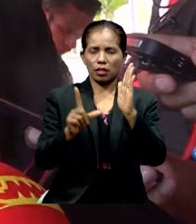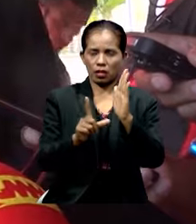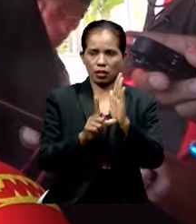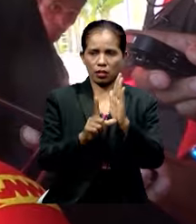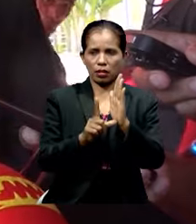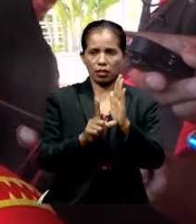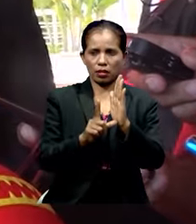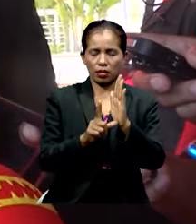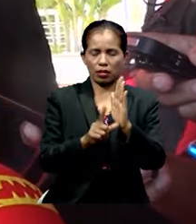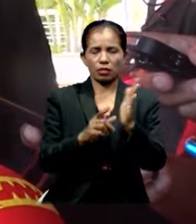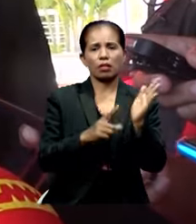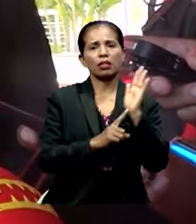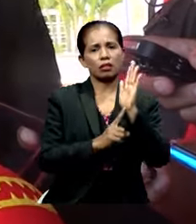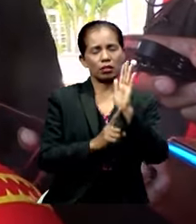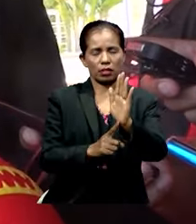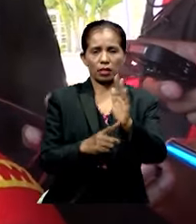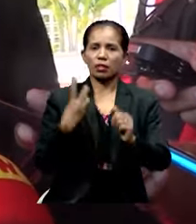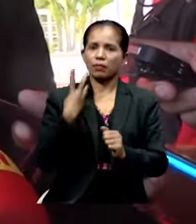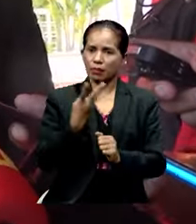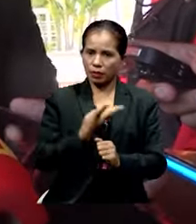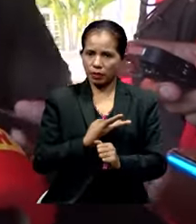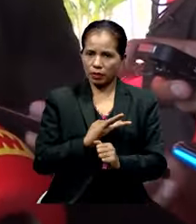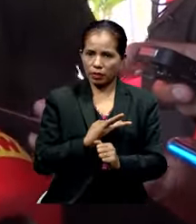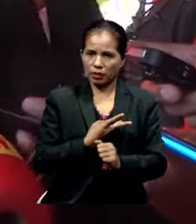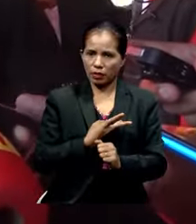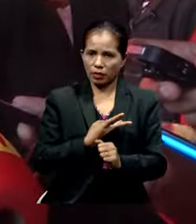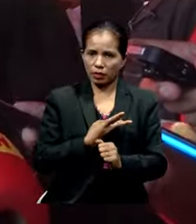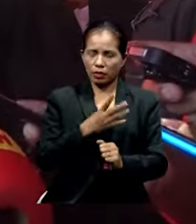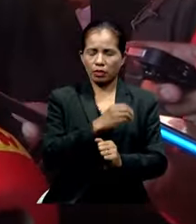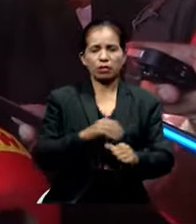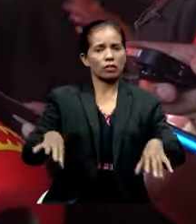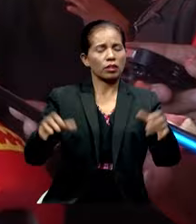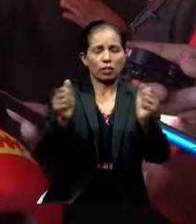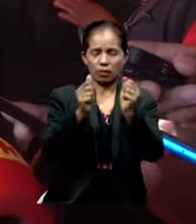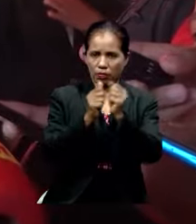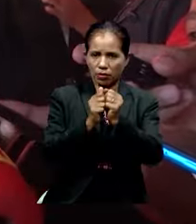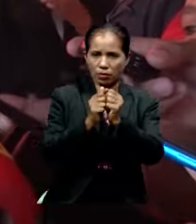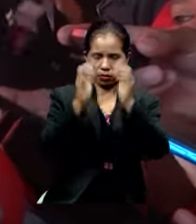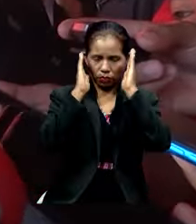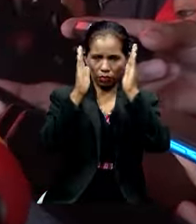to explore with a commitment